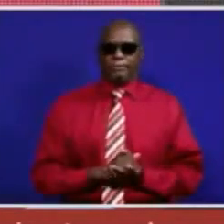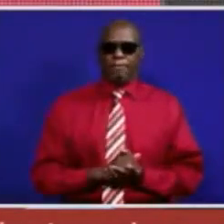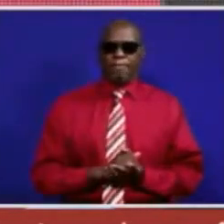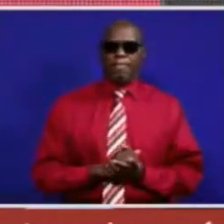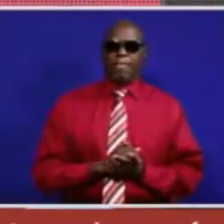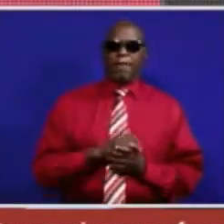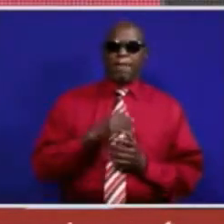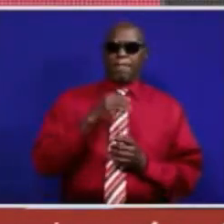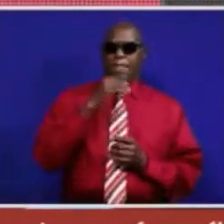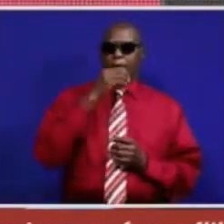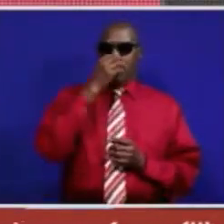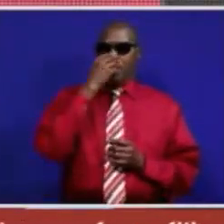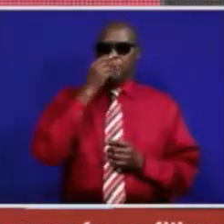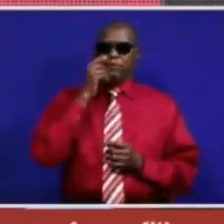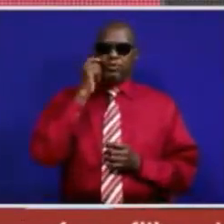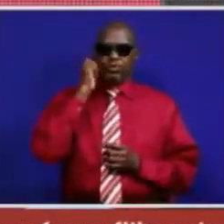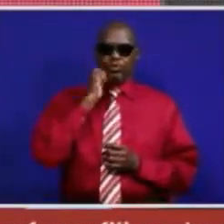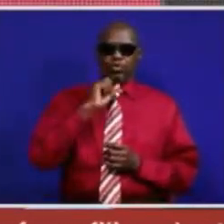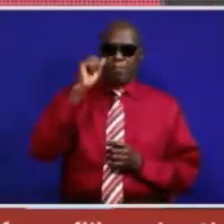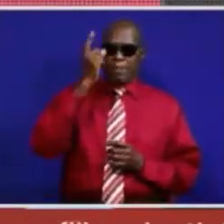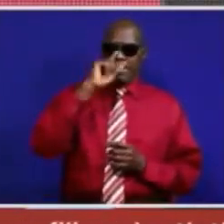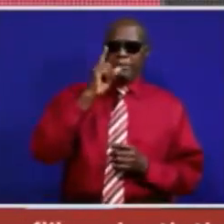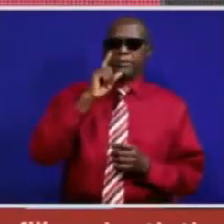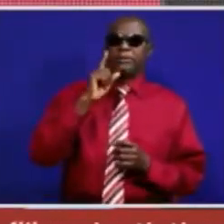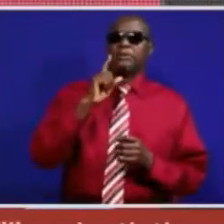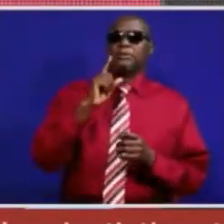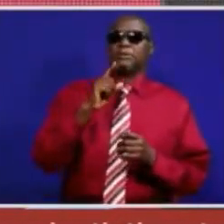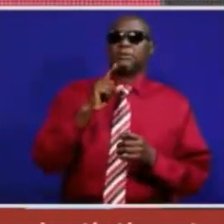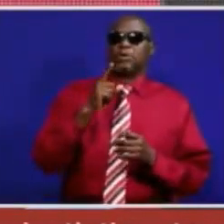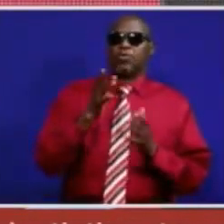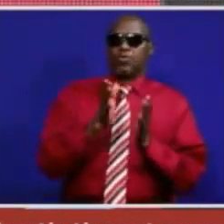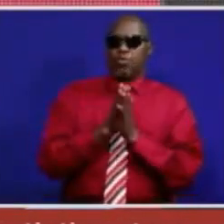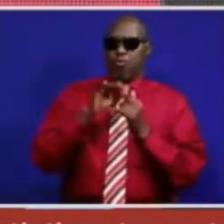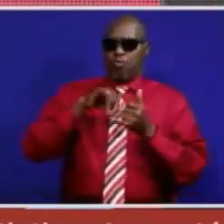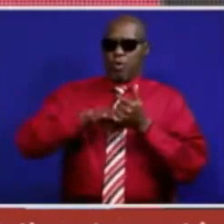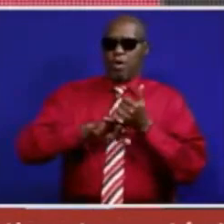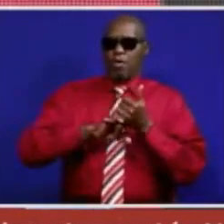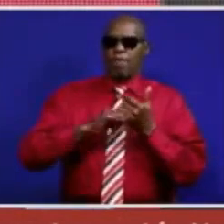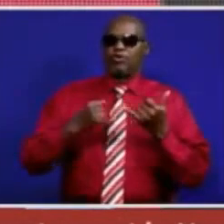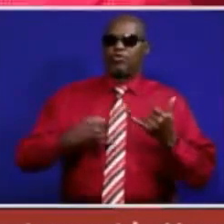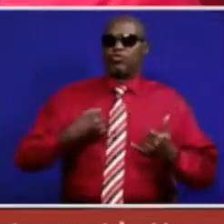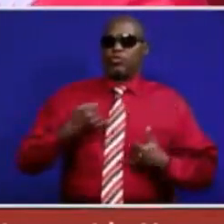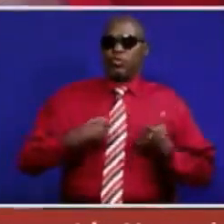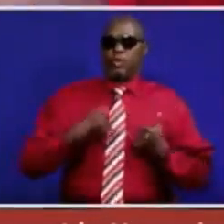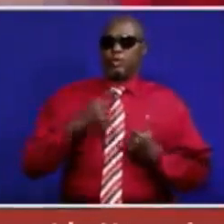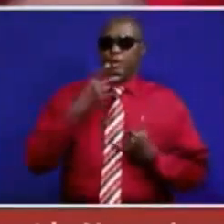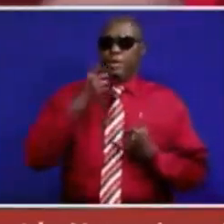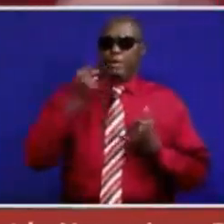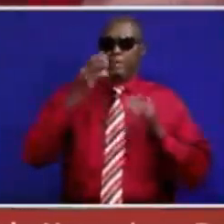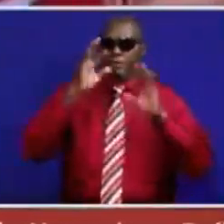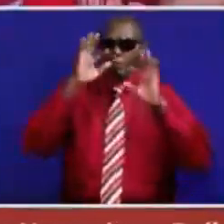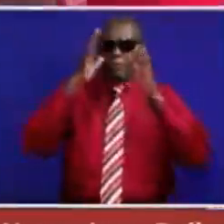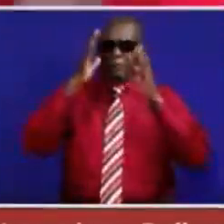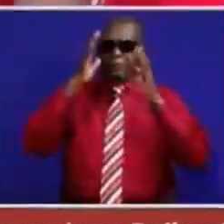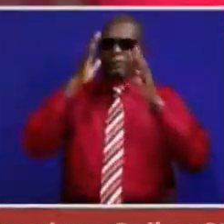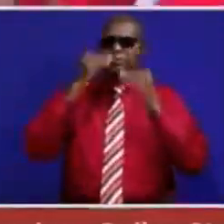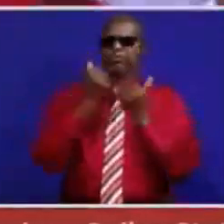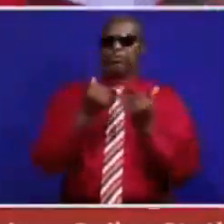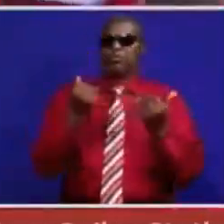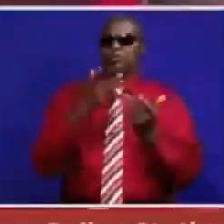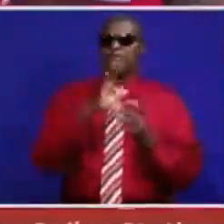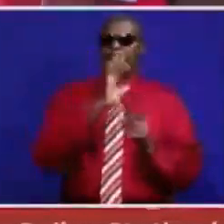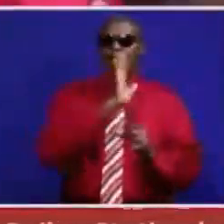President William Ruto and First Lady Mama Rachel Ruto have today hosted a joyous Christmas party for the children of their staff at State House in